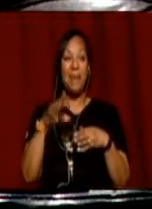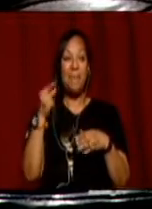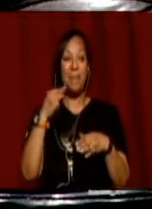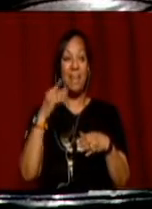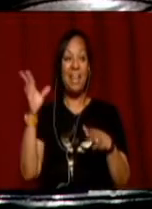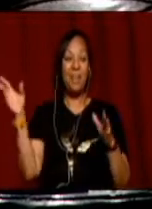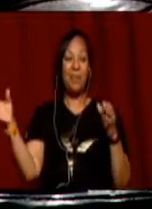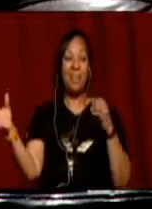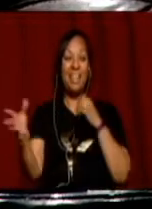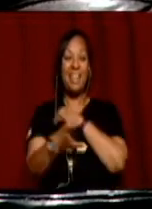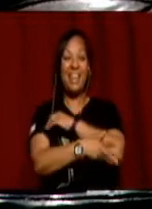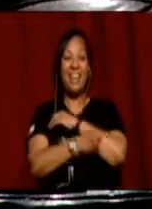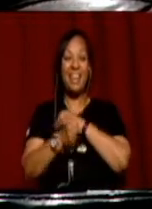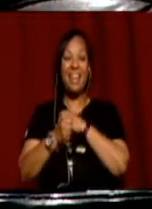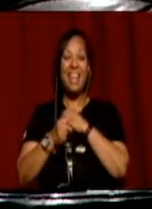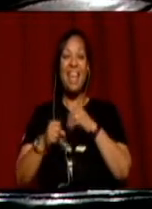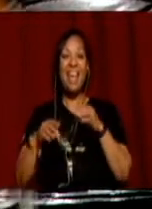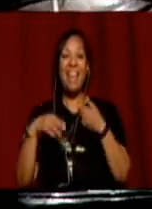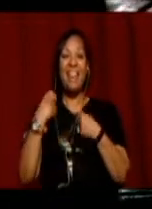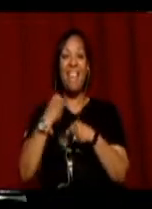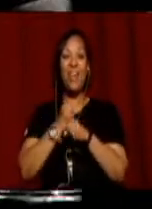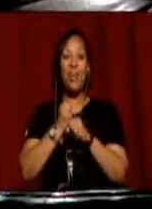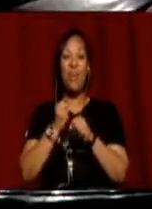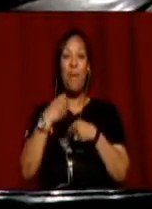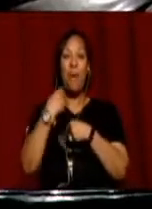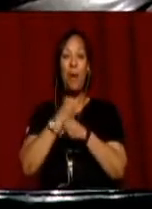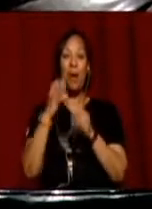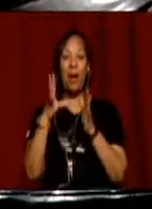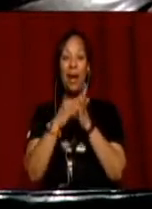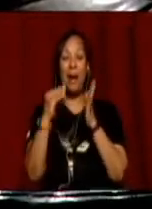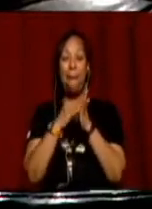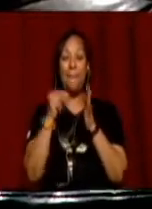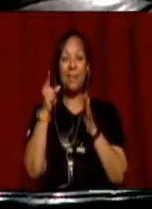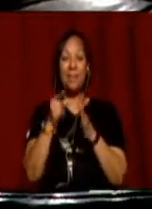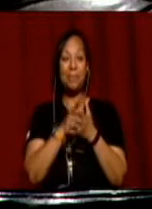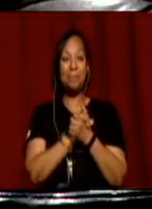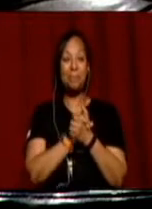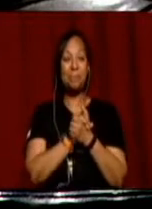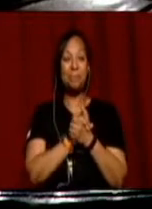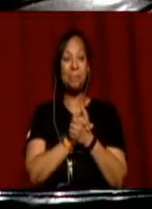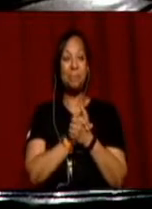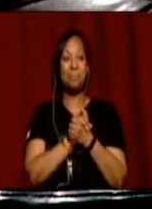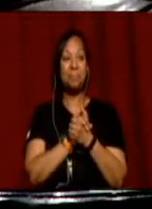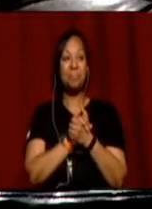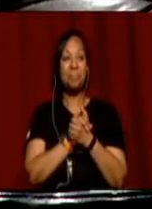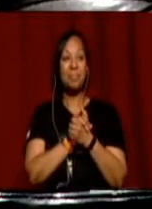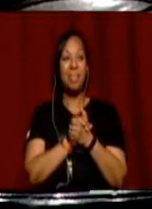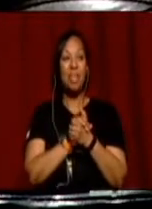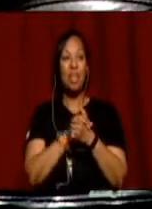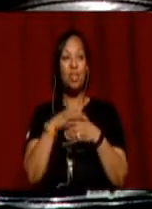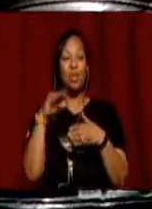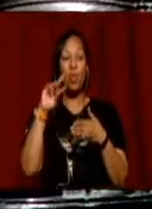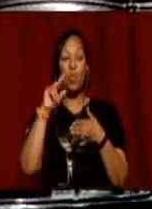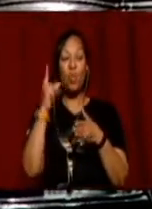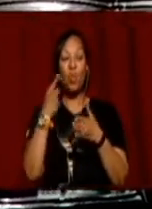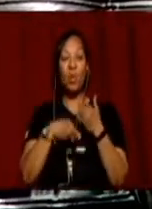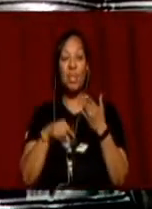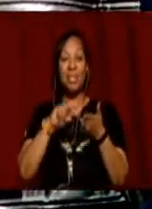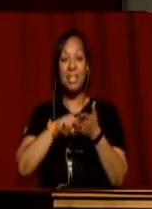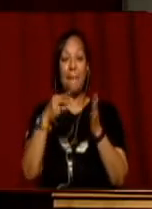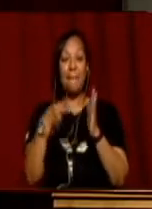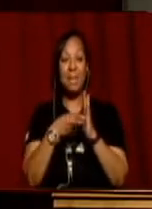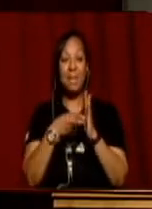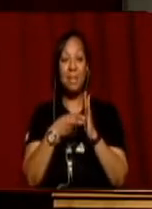and they'll clone him because he has the antibodies. So what does that mean, what he just